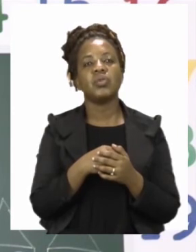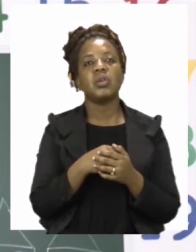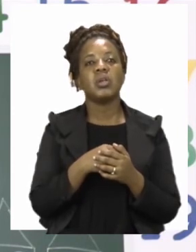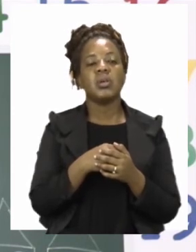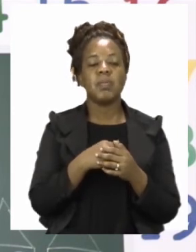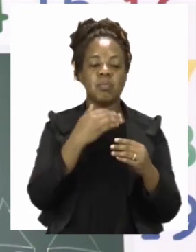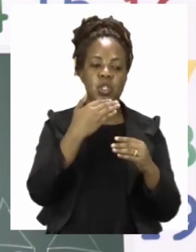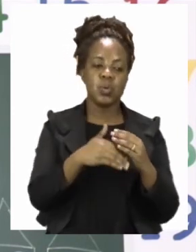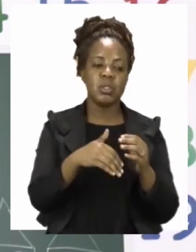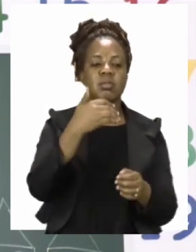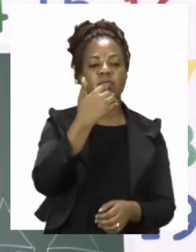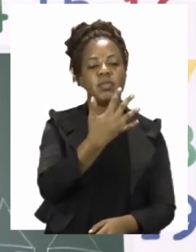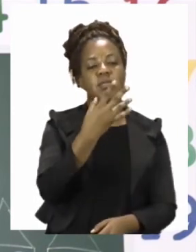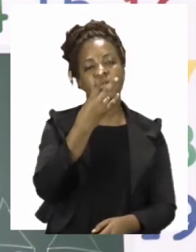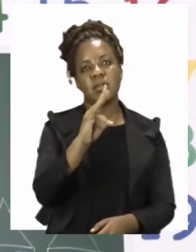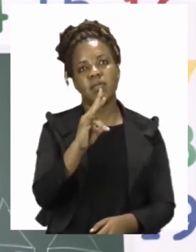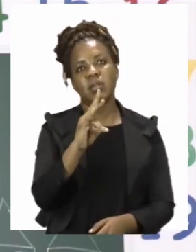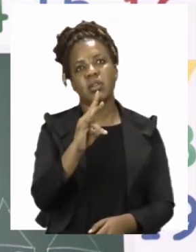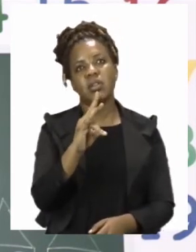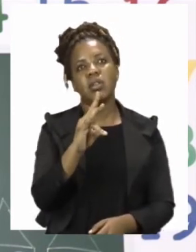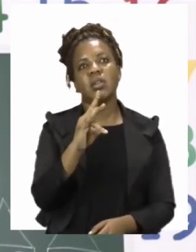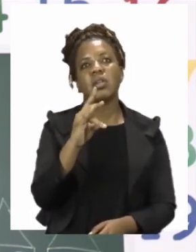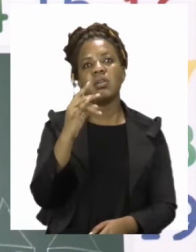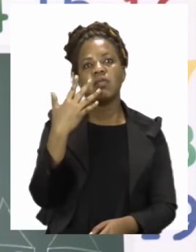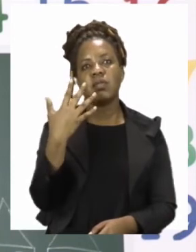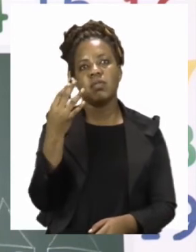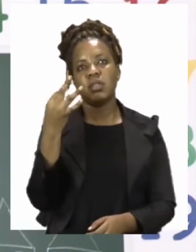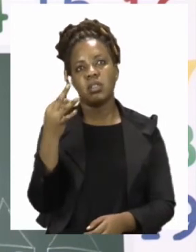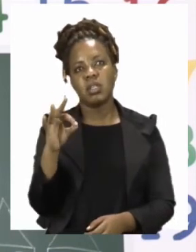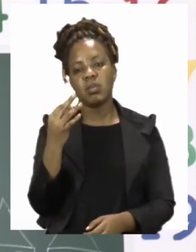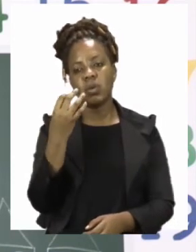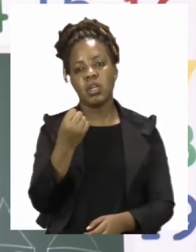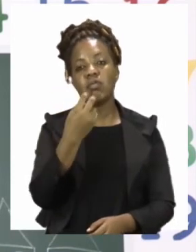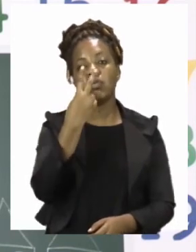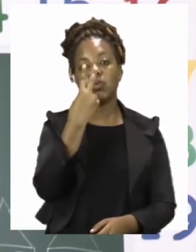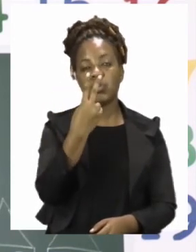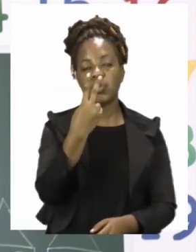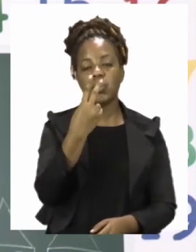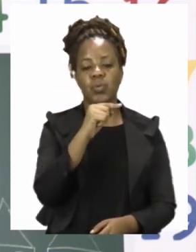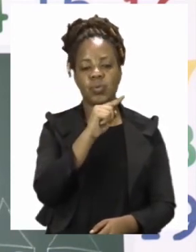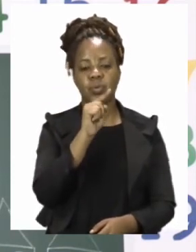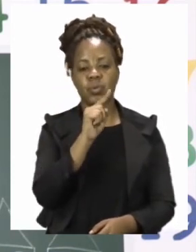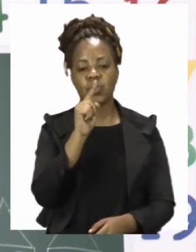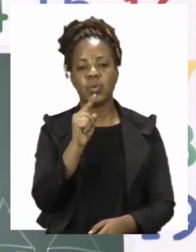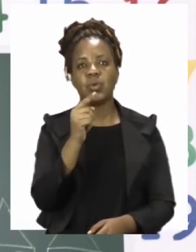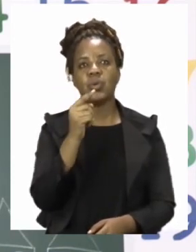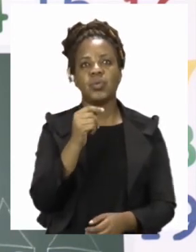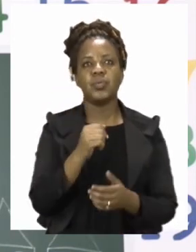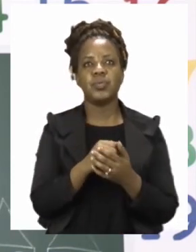see. So let us please take a look at the board and we will do A together. Now A has